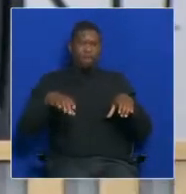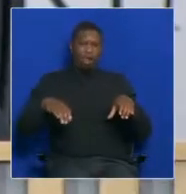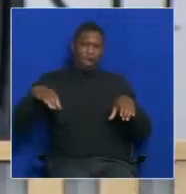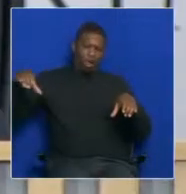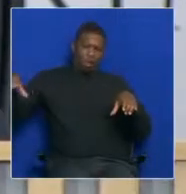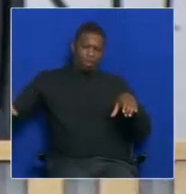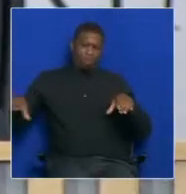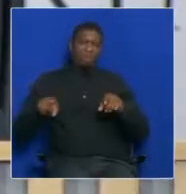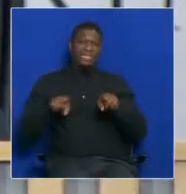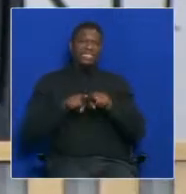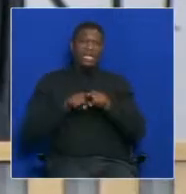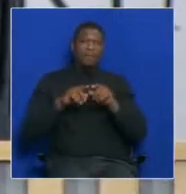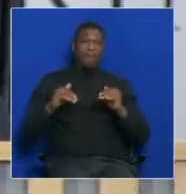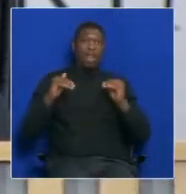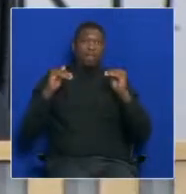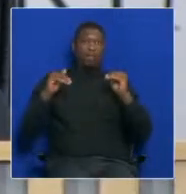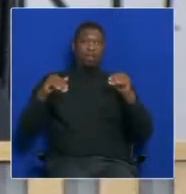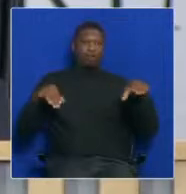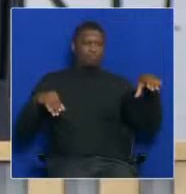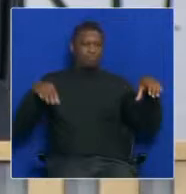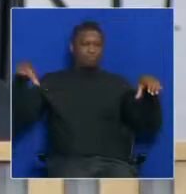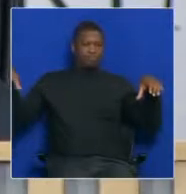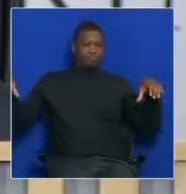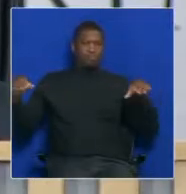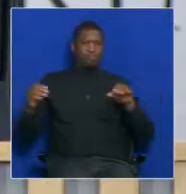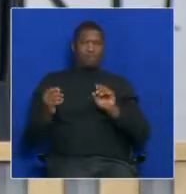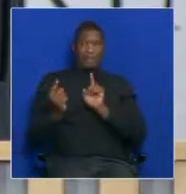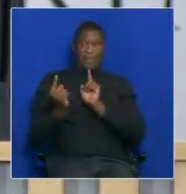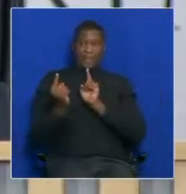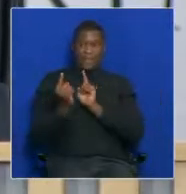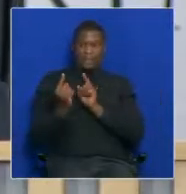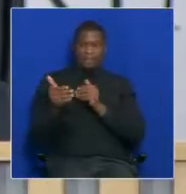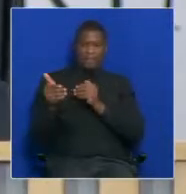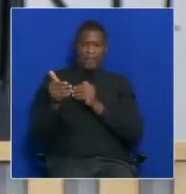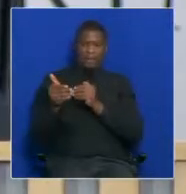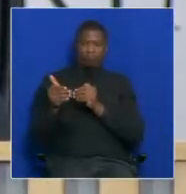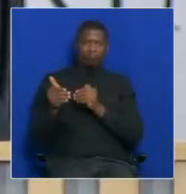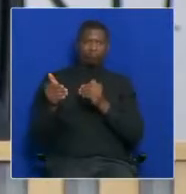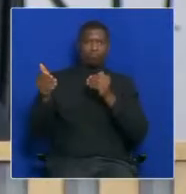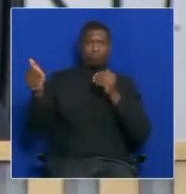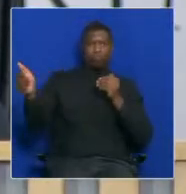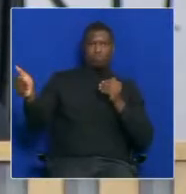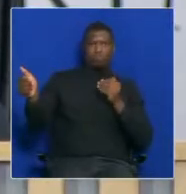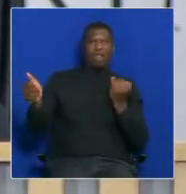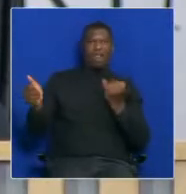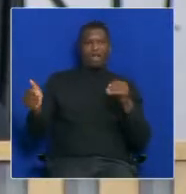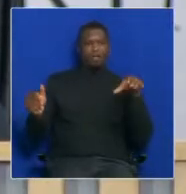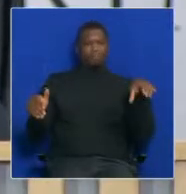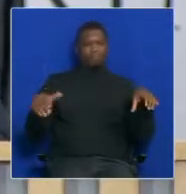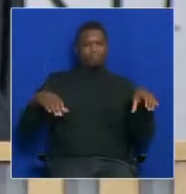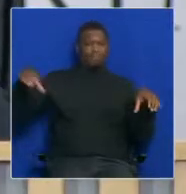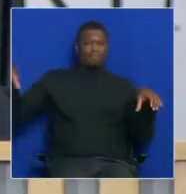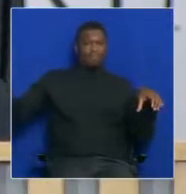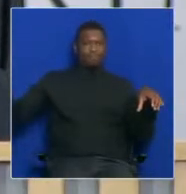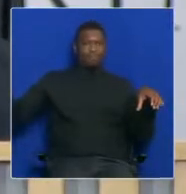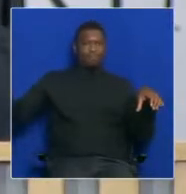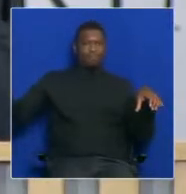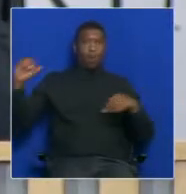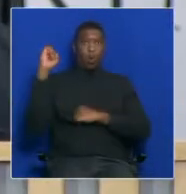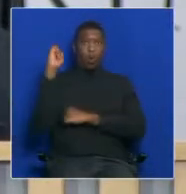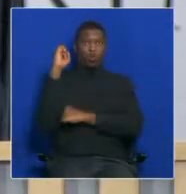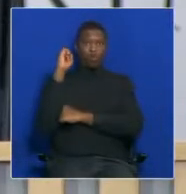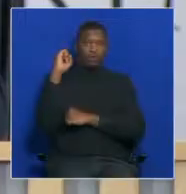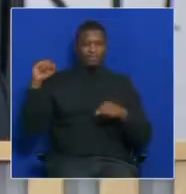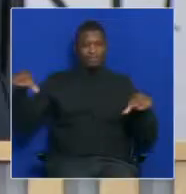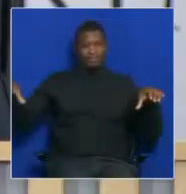Okay. So she's slightly on the other end, I'm on the other end. Okay. You know, I just wanted